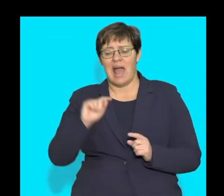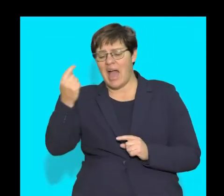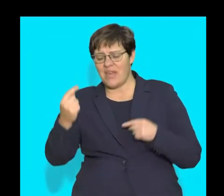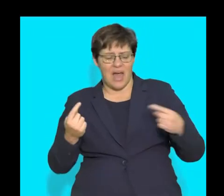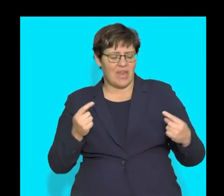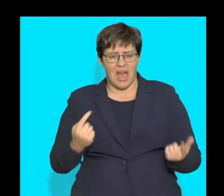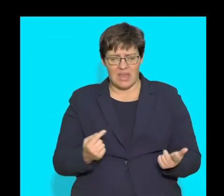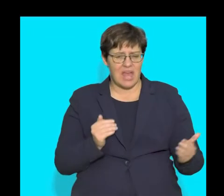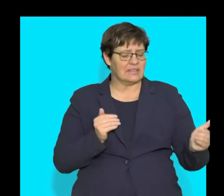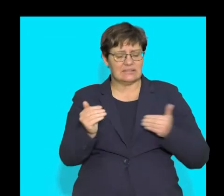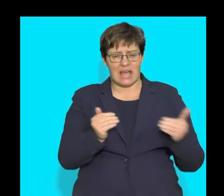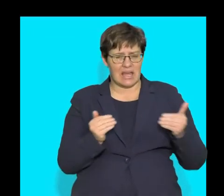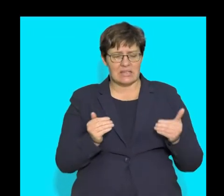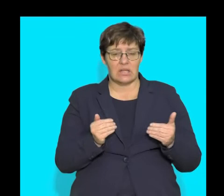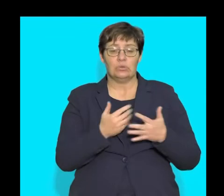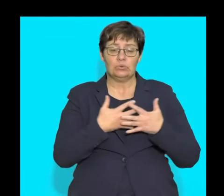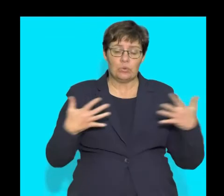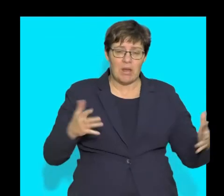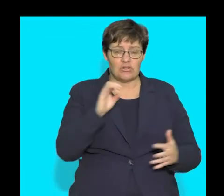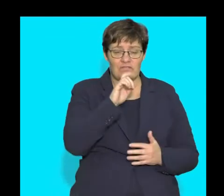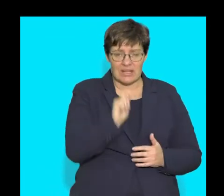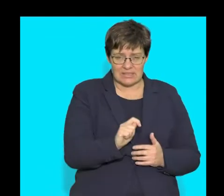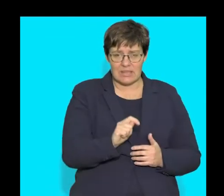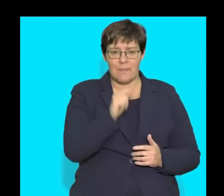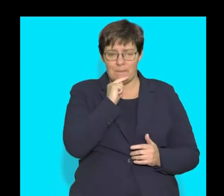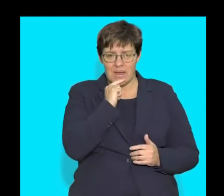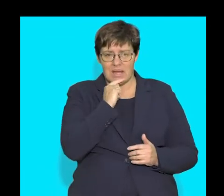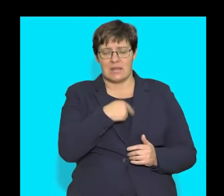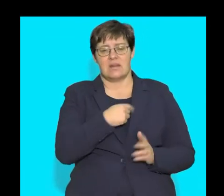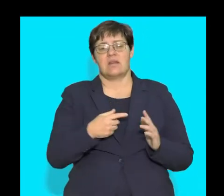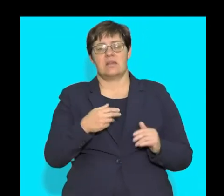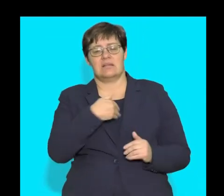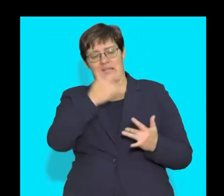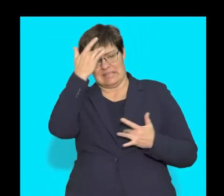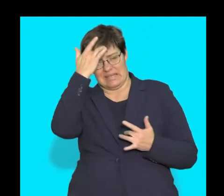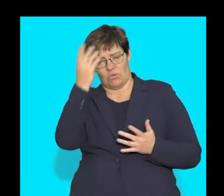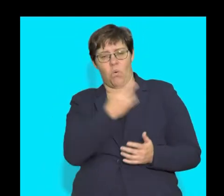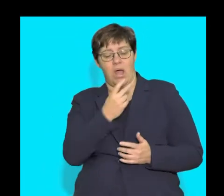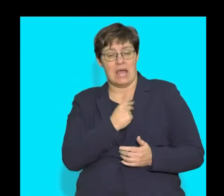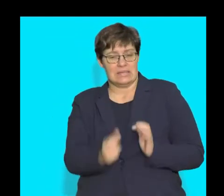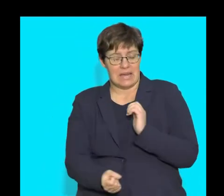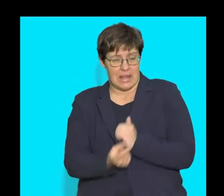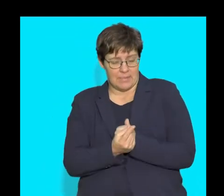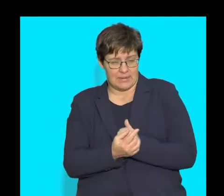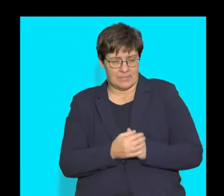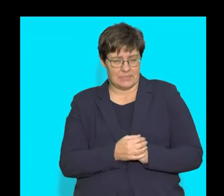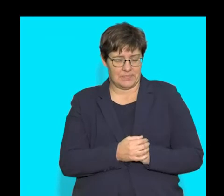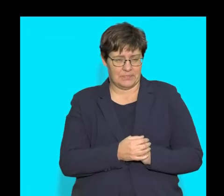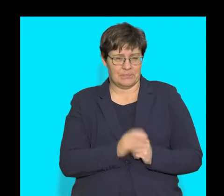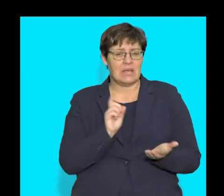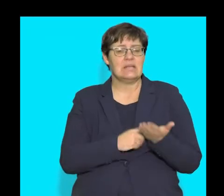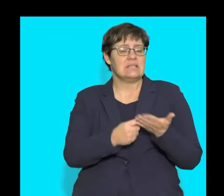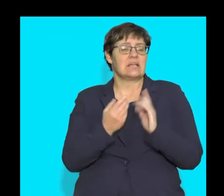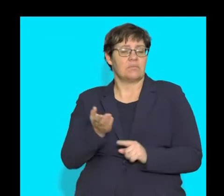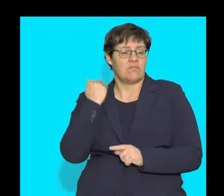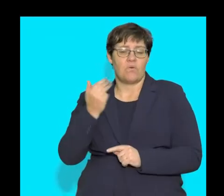other conditions where having a diet rich in fat can lead to coronary heart diseases or heart attacks.